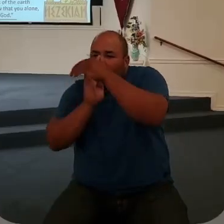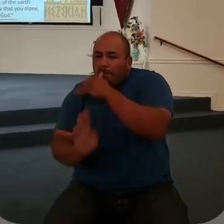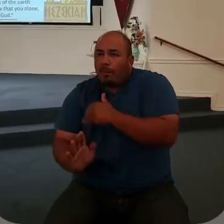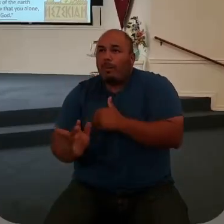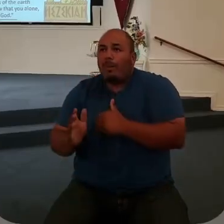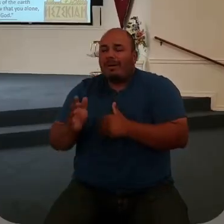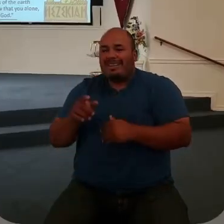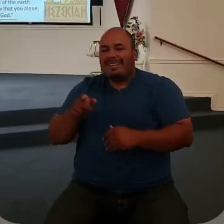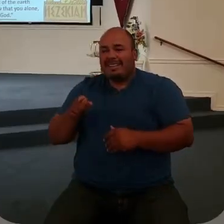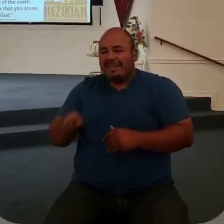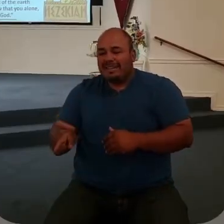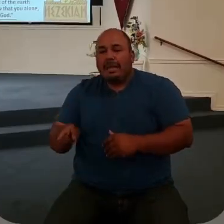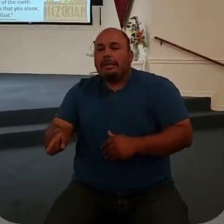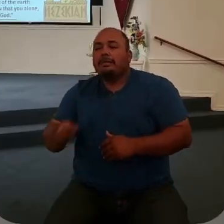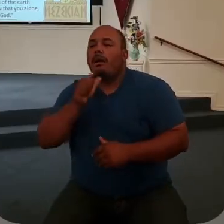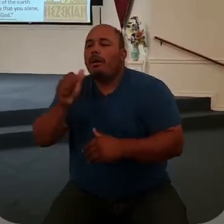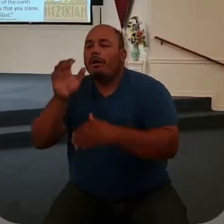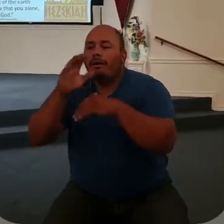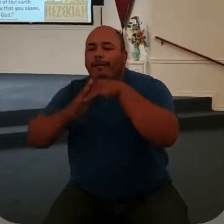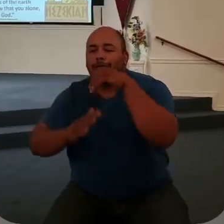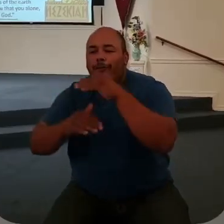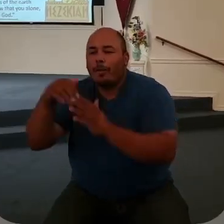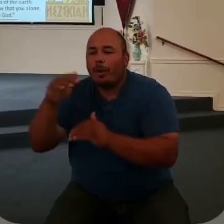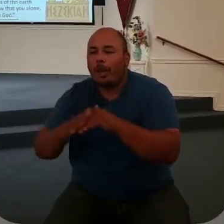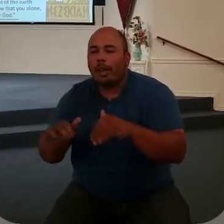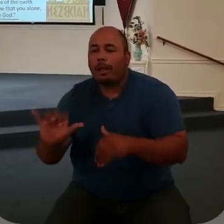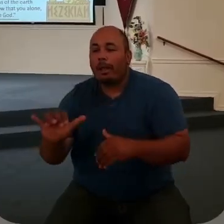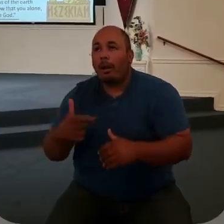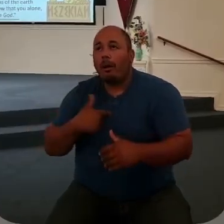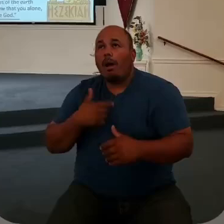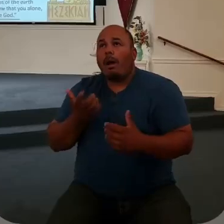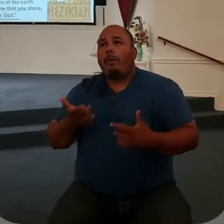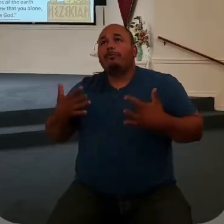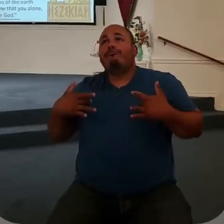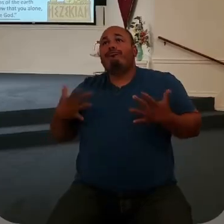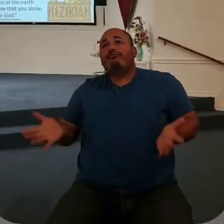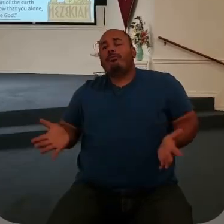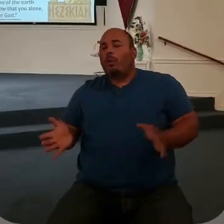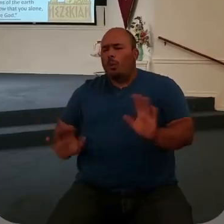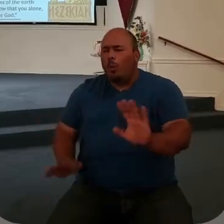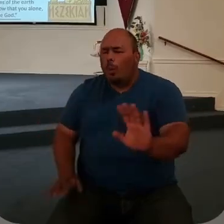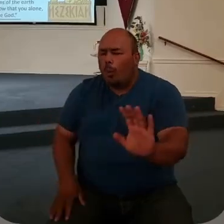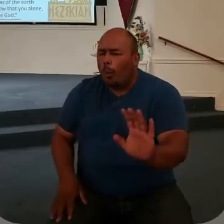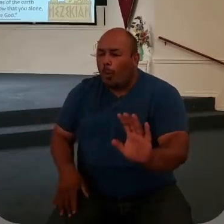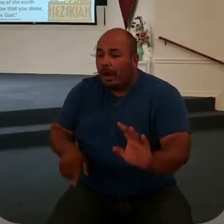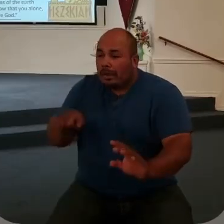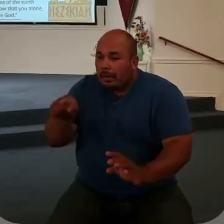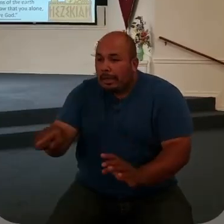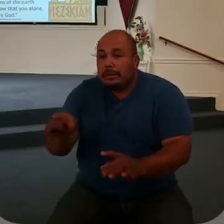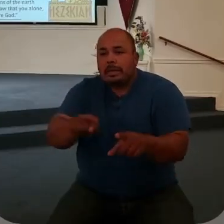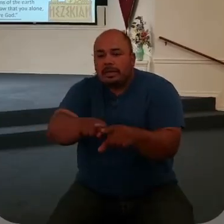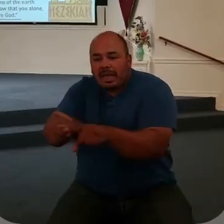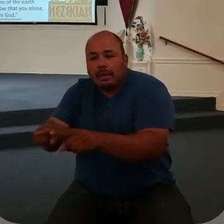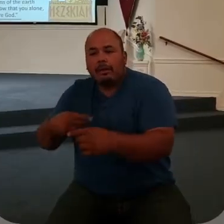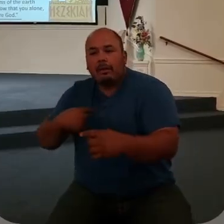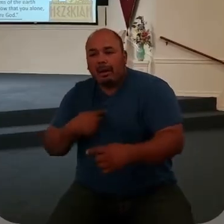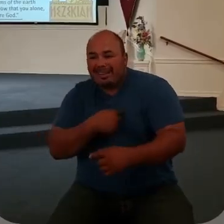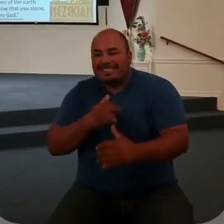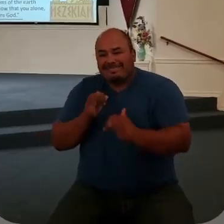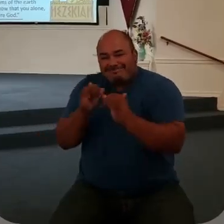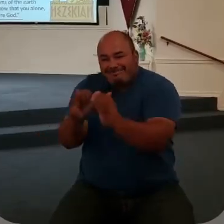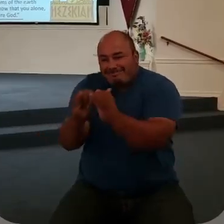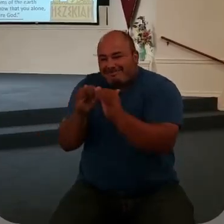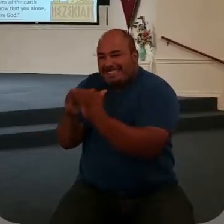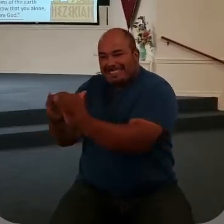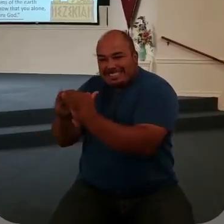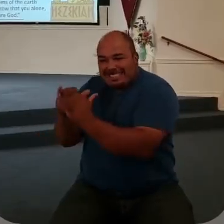like, hey, I'm just going to give this situation over to God and it's all going to be fine. No, he's like us on a Hezekiah kind of